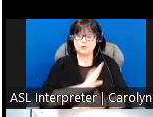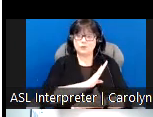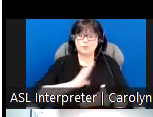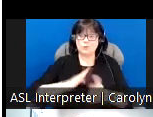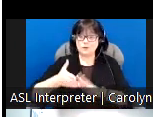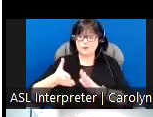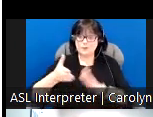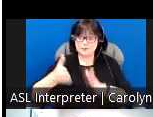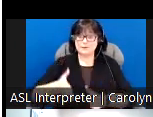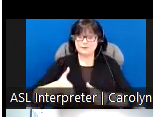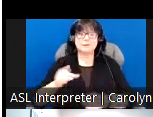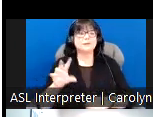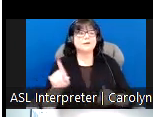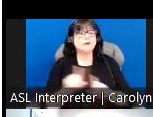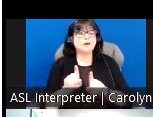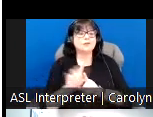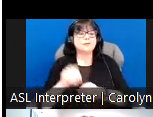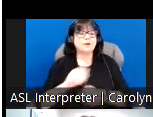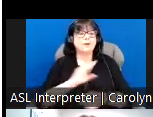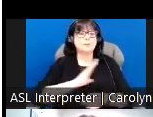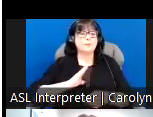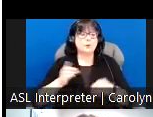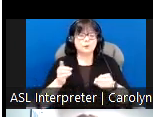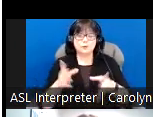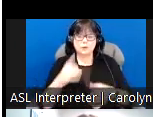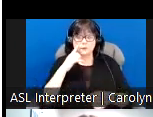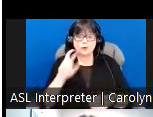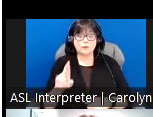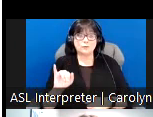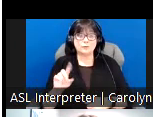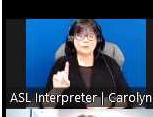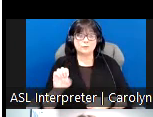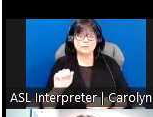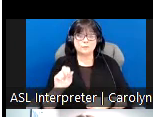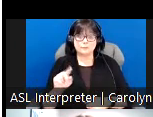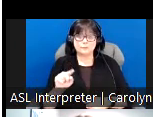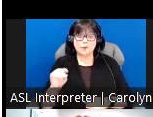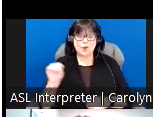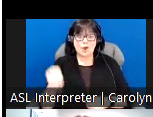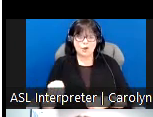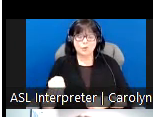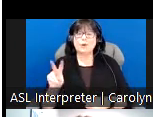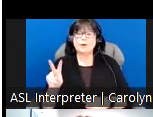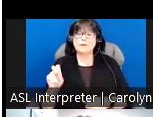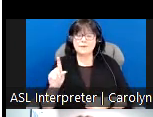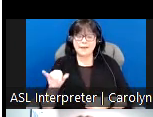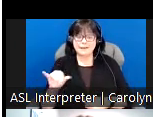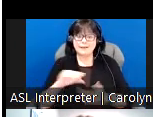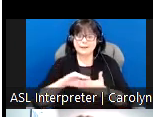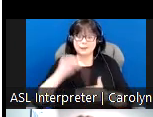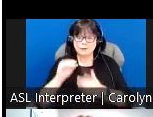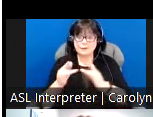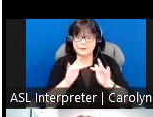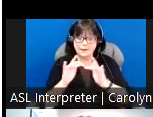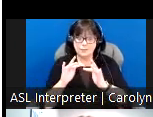of directors for the Rideau Ottawa Valley Learning Network, which is also known as ROVLIN and is the regional literacy network for